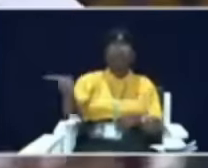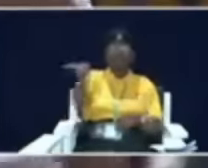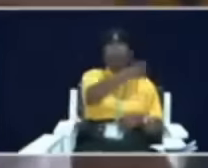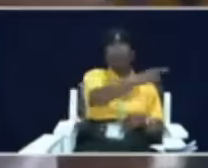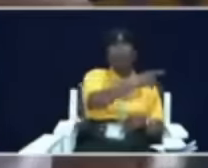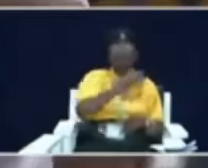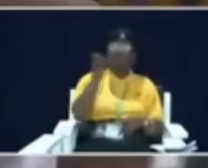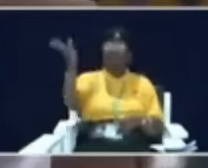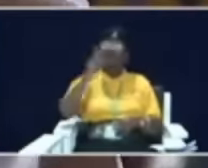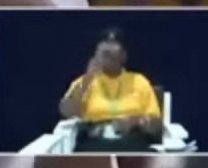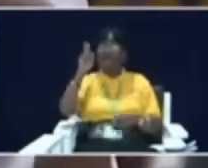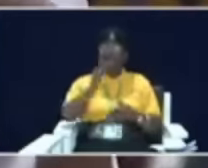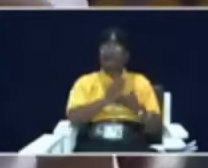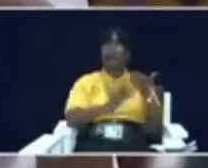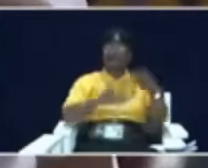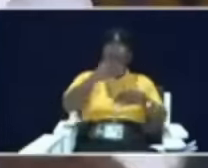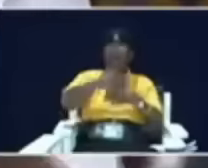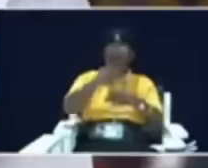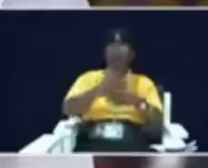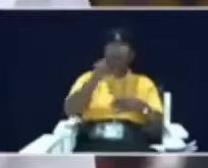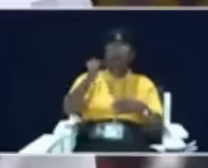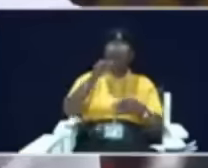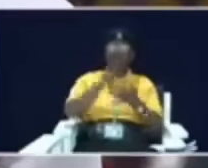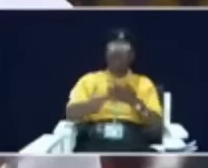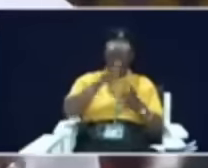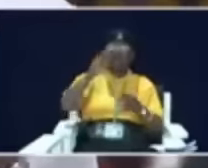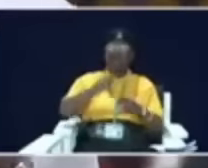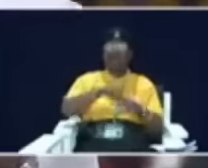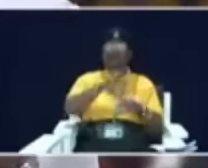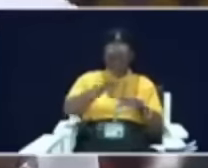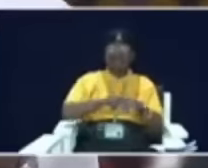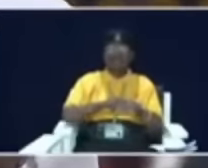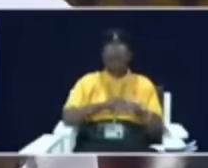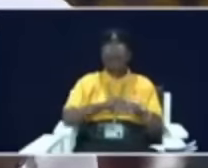There are some walls that are natural.